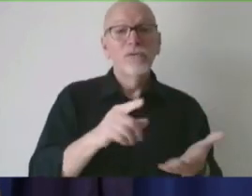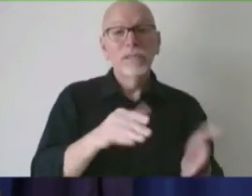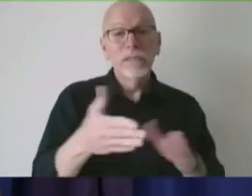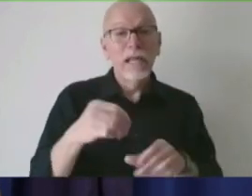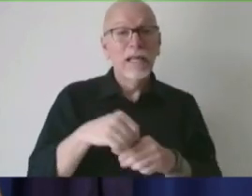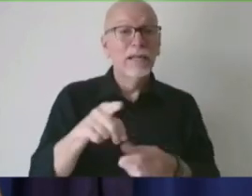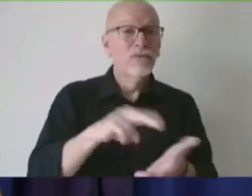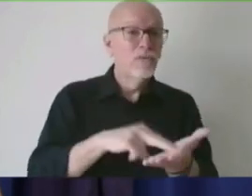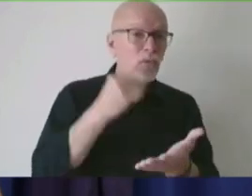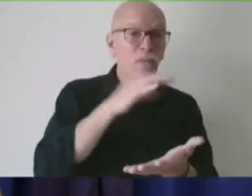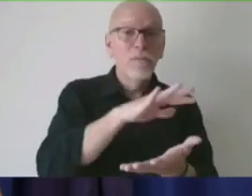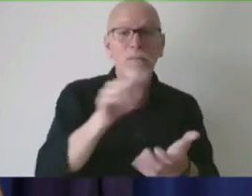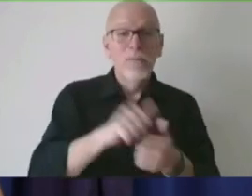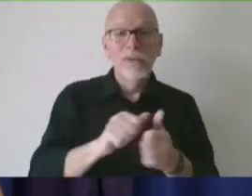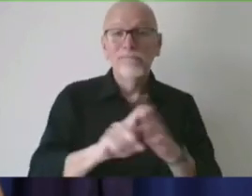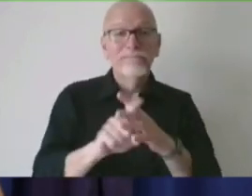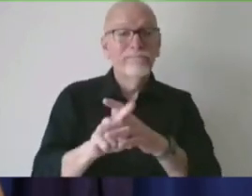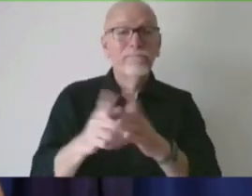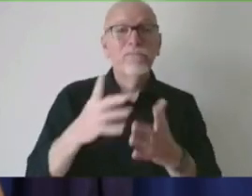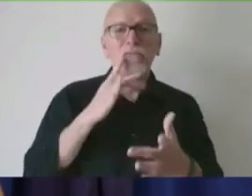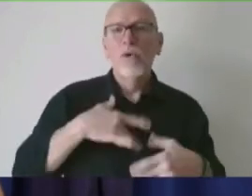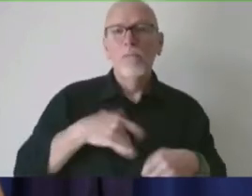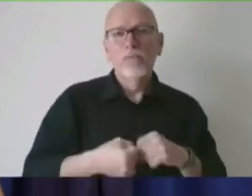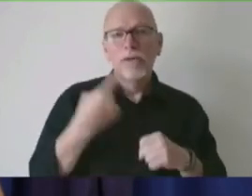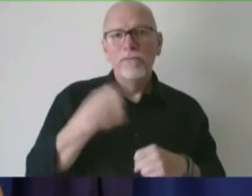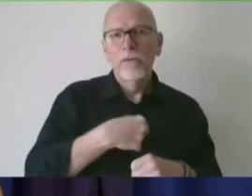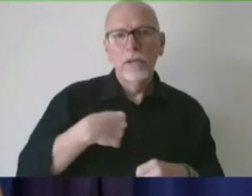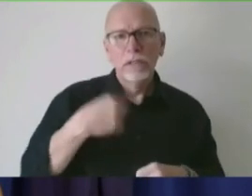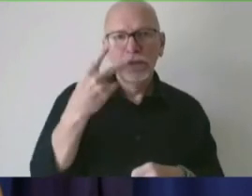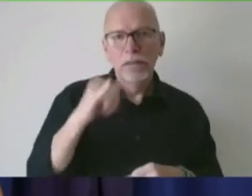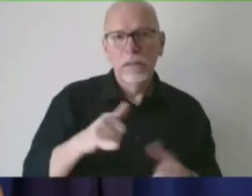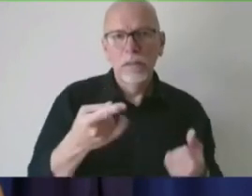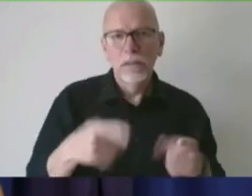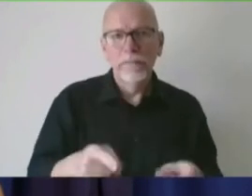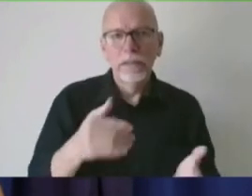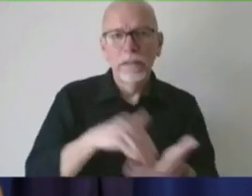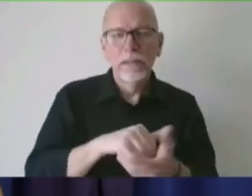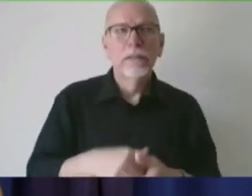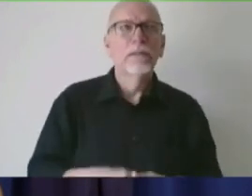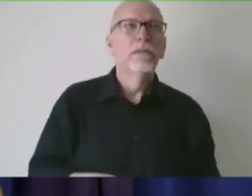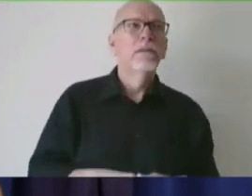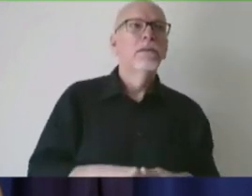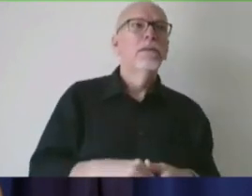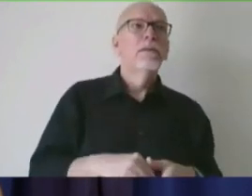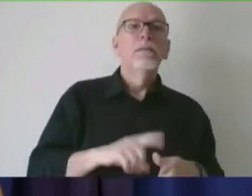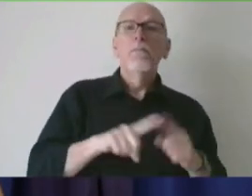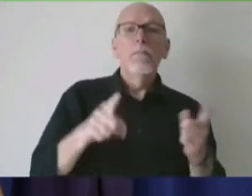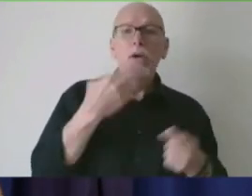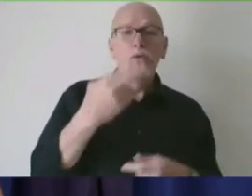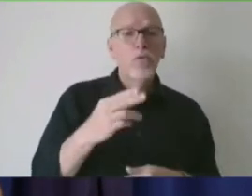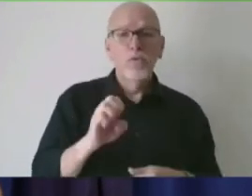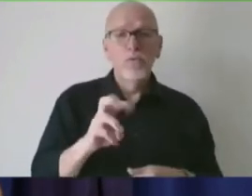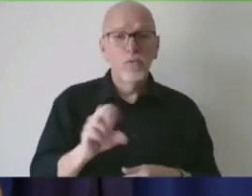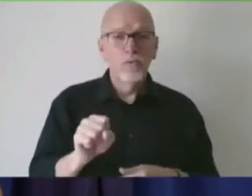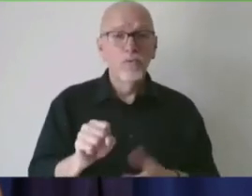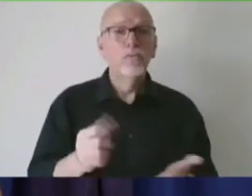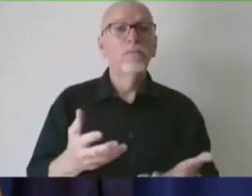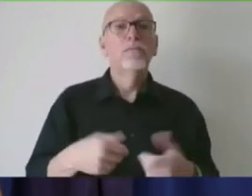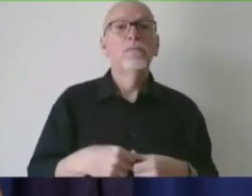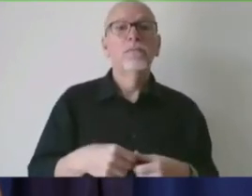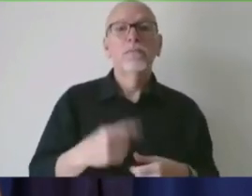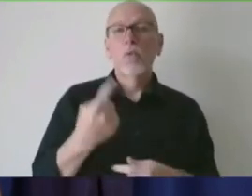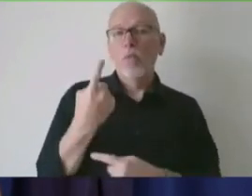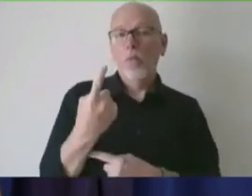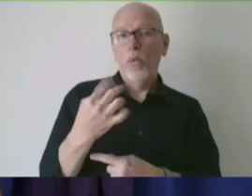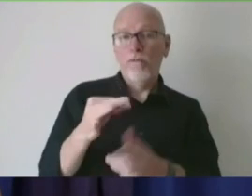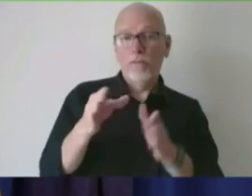the outbreak. It's heartbreaking for us to see that happen again. But the good news is that only one of those individuals